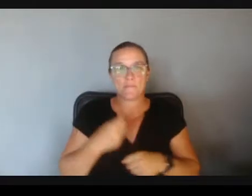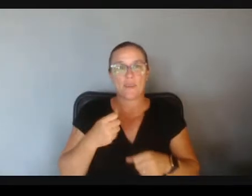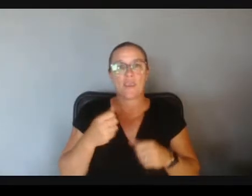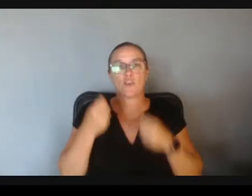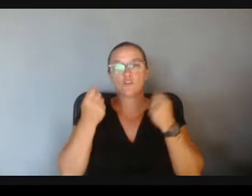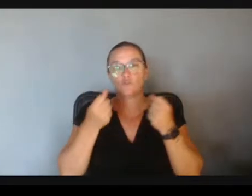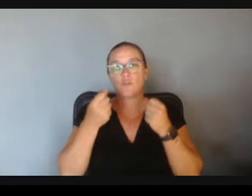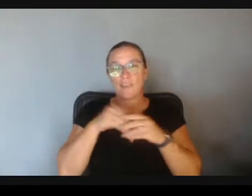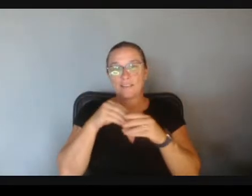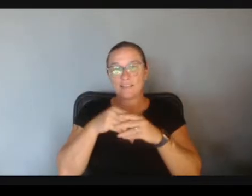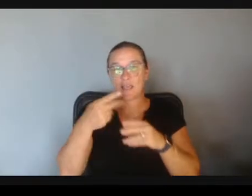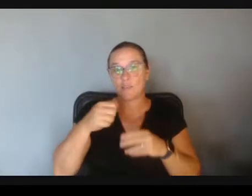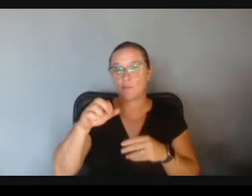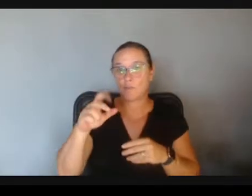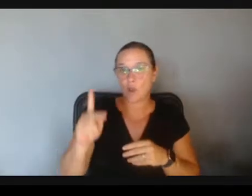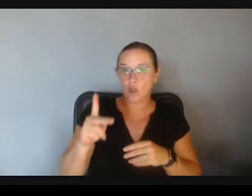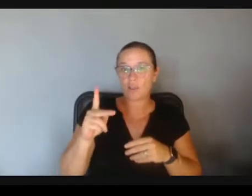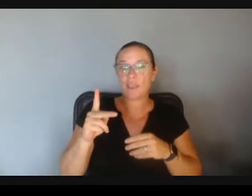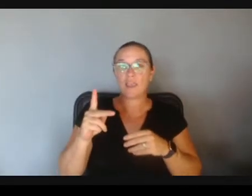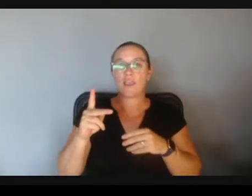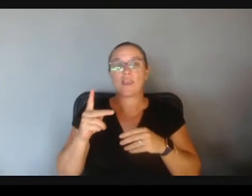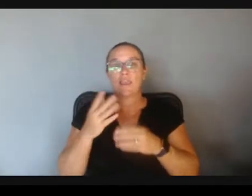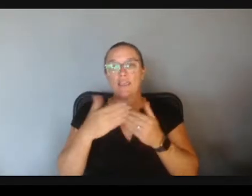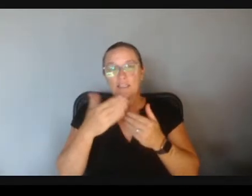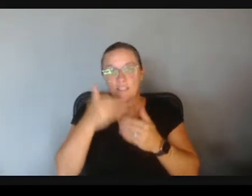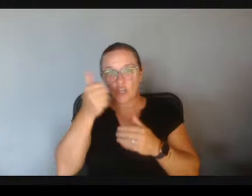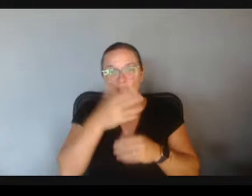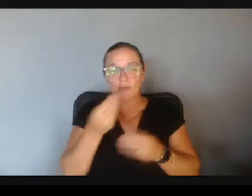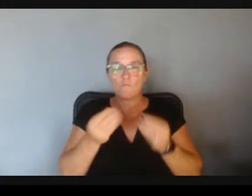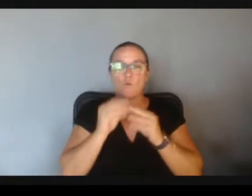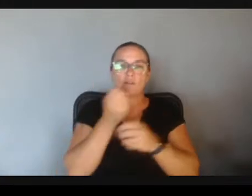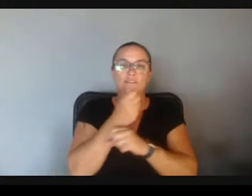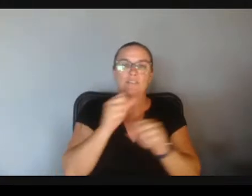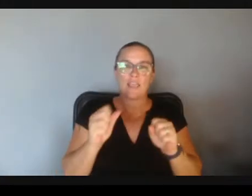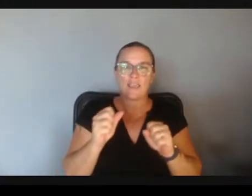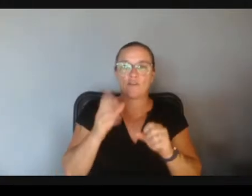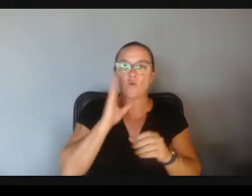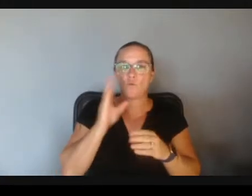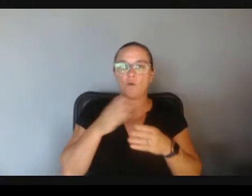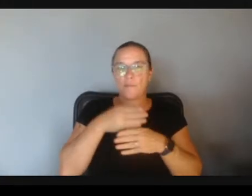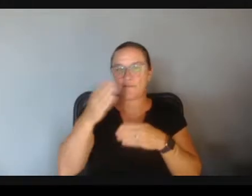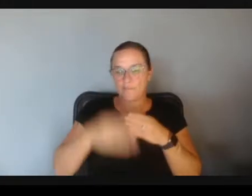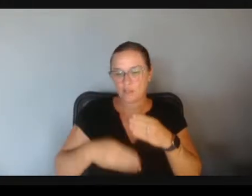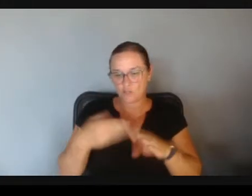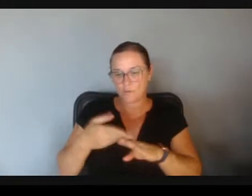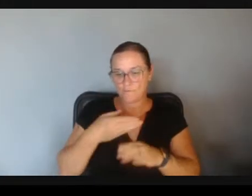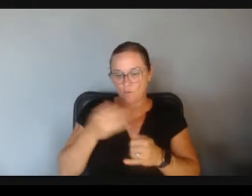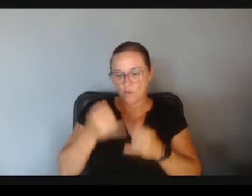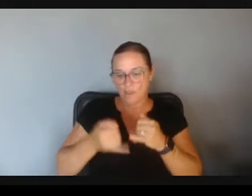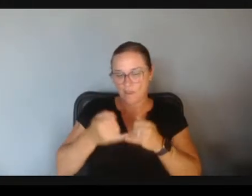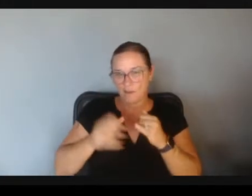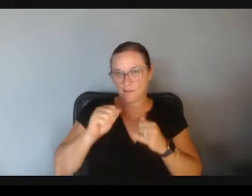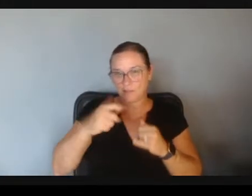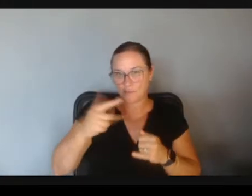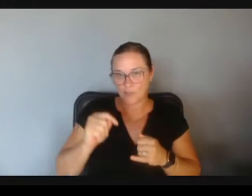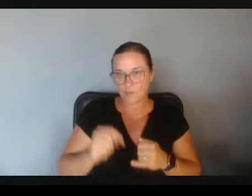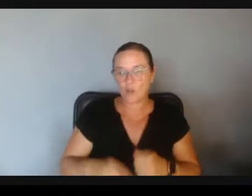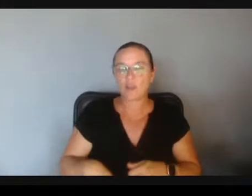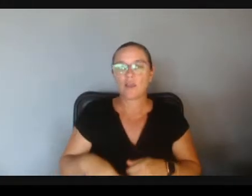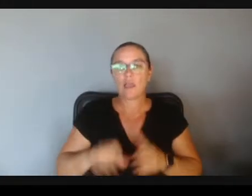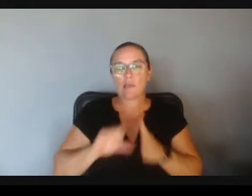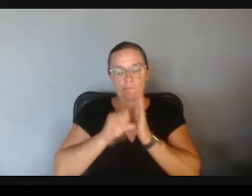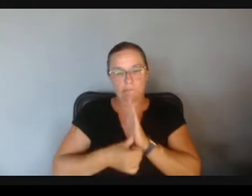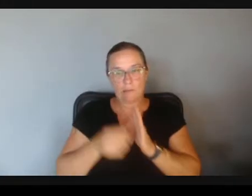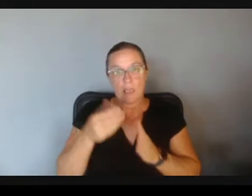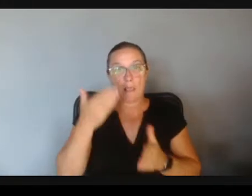and safer and will be finished by the end of September. And I emphasize the word may